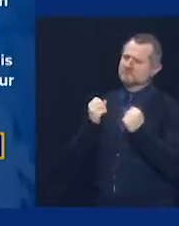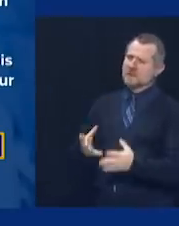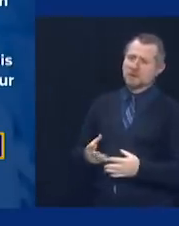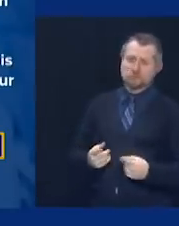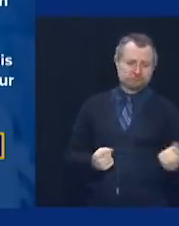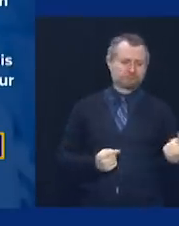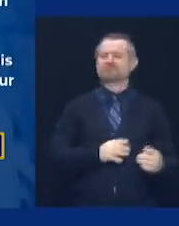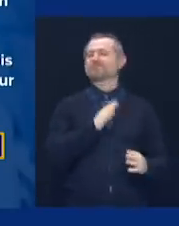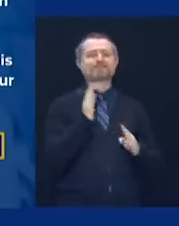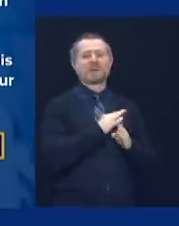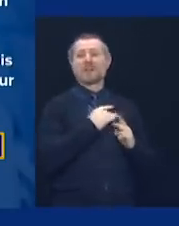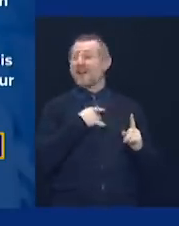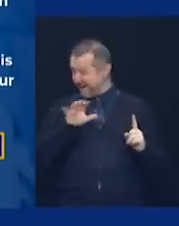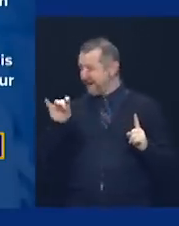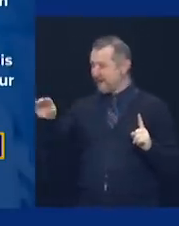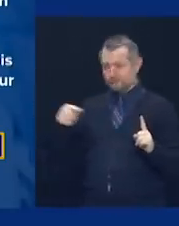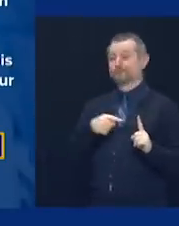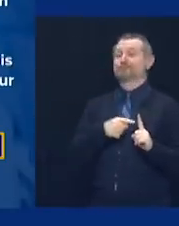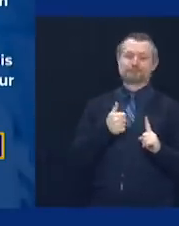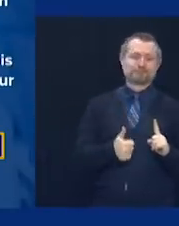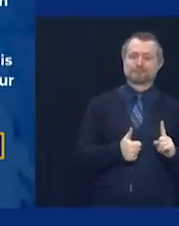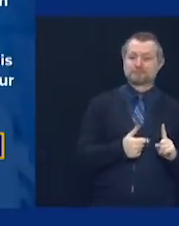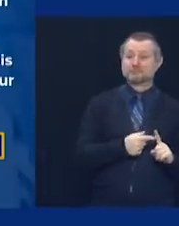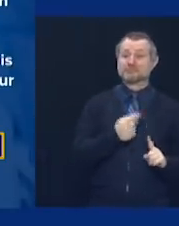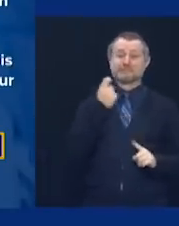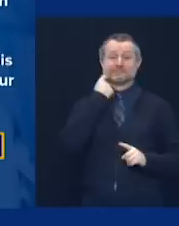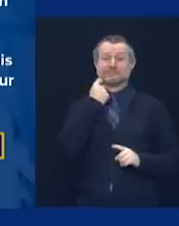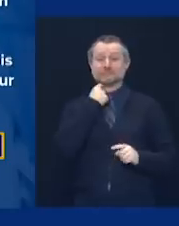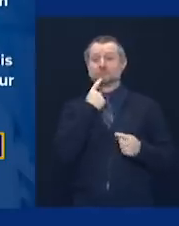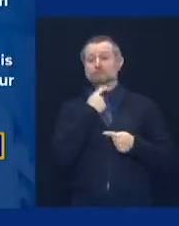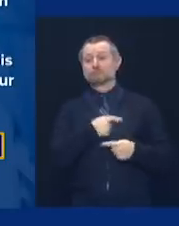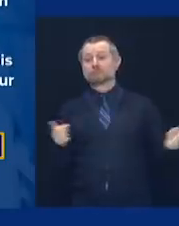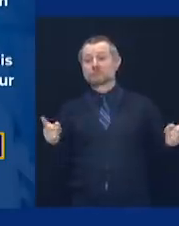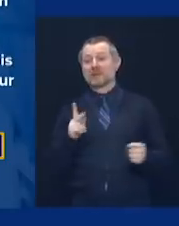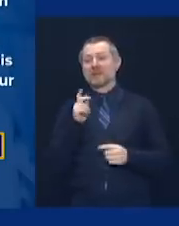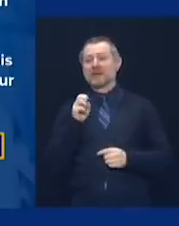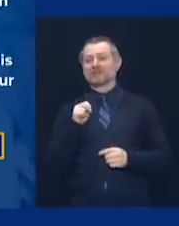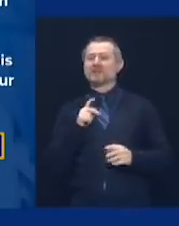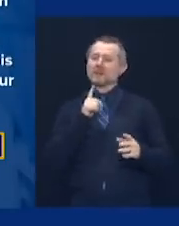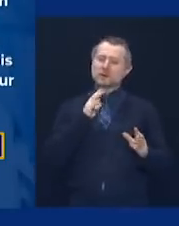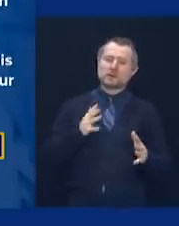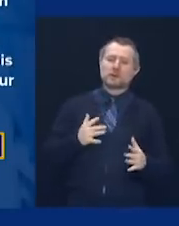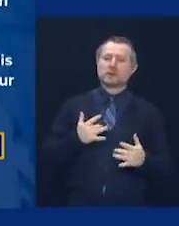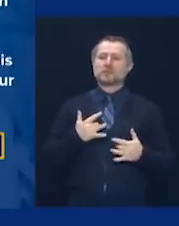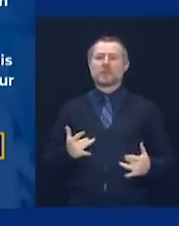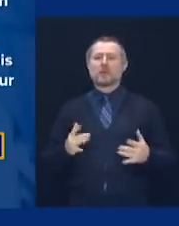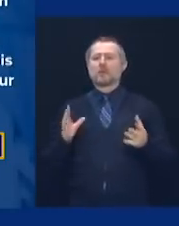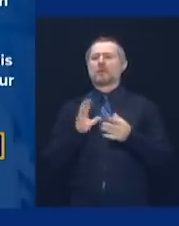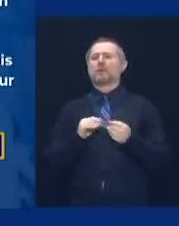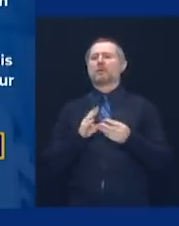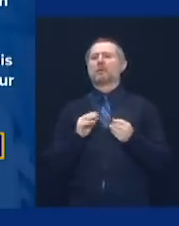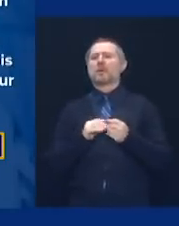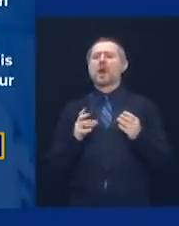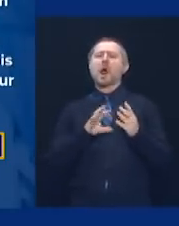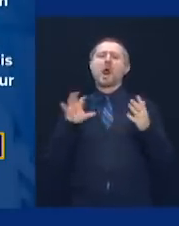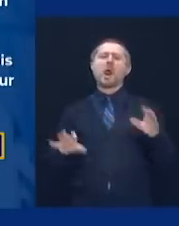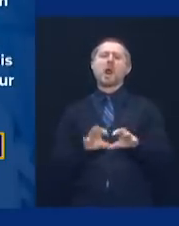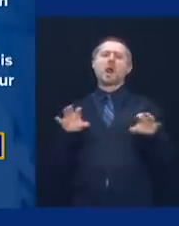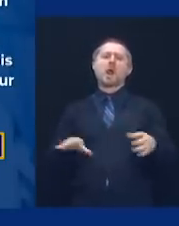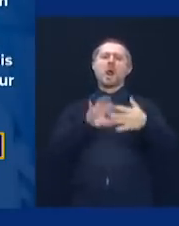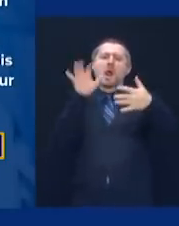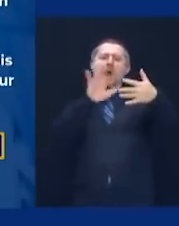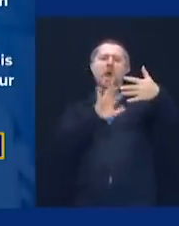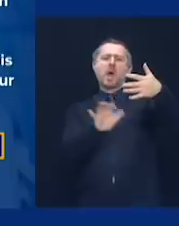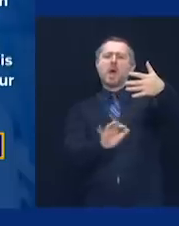He issued this statement. Ken is also a somewhat verbose person, uses a lot of words, but